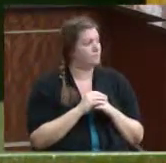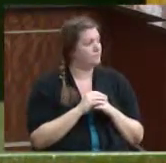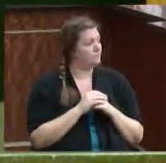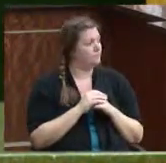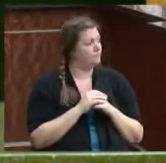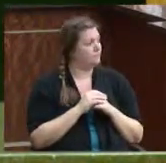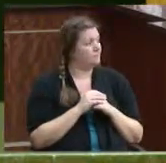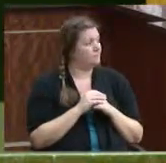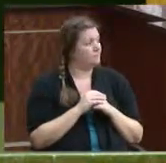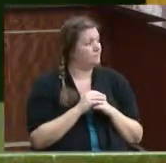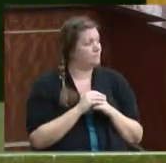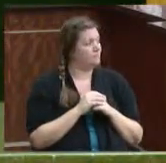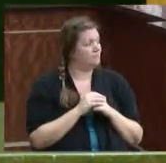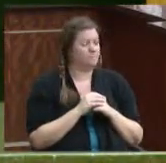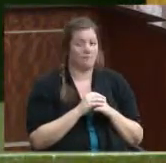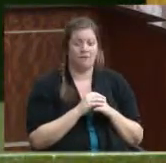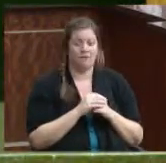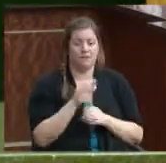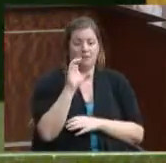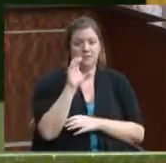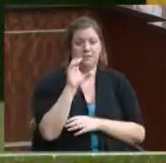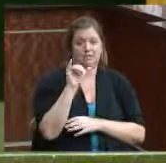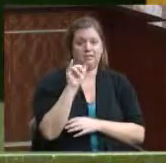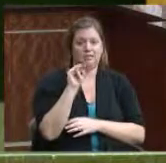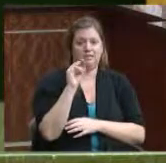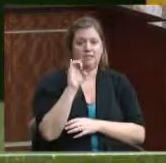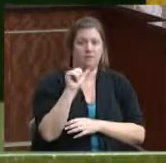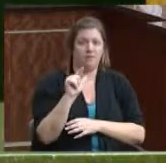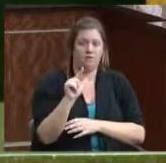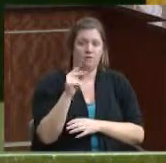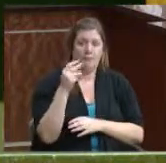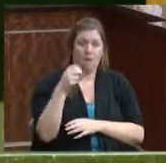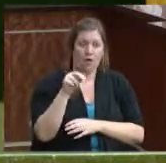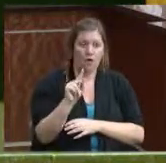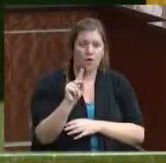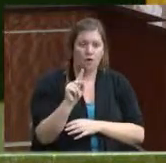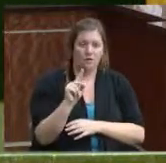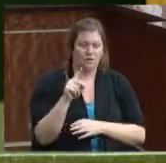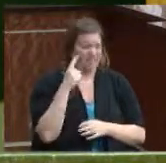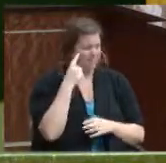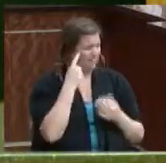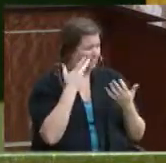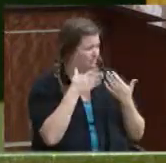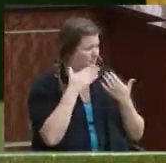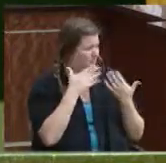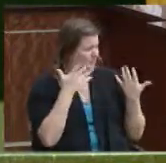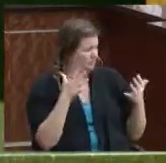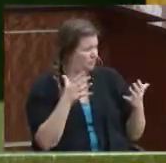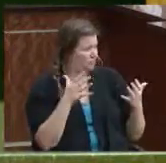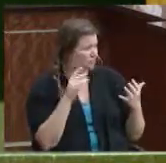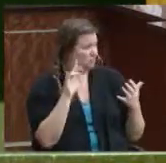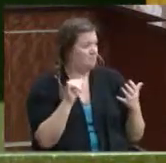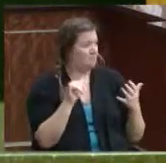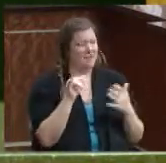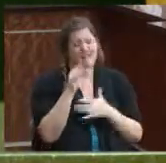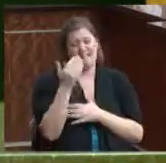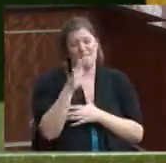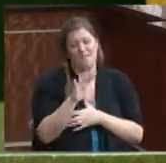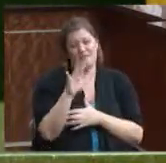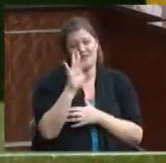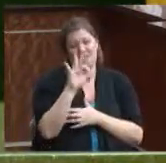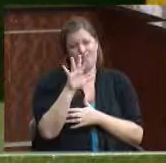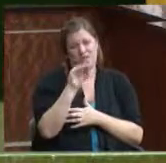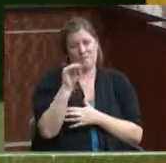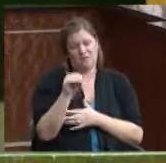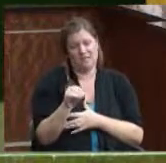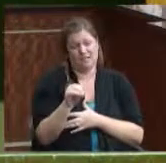The Centennial Park is pretty much done, Mike, almost done. We were supposed to have a city hall